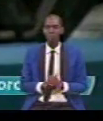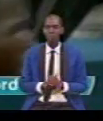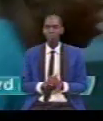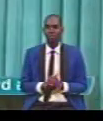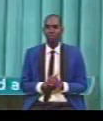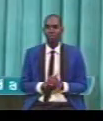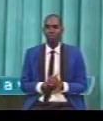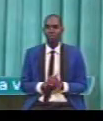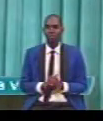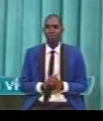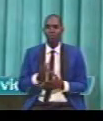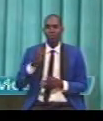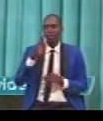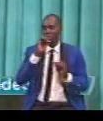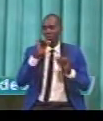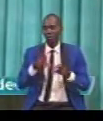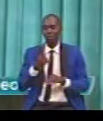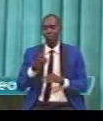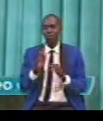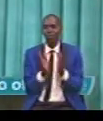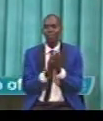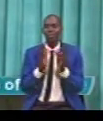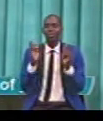you. Hallelujah.